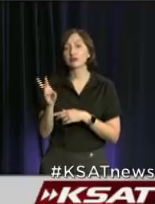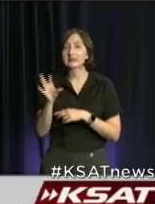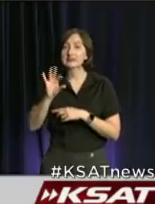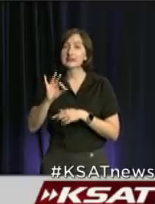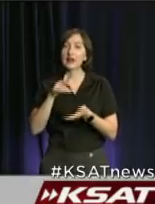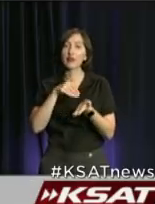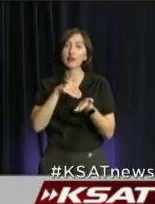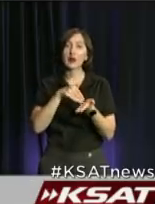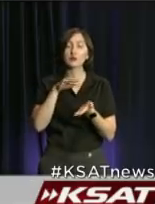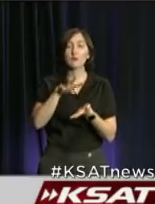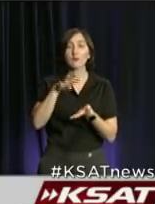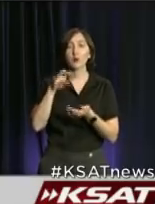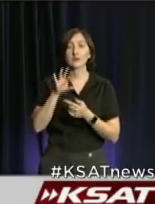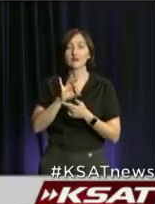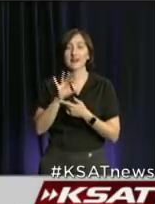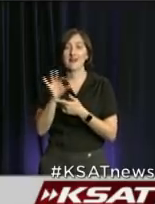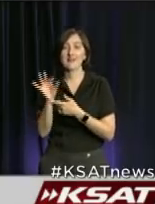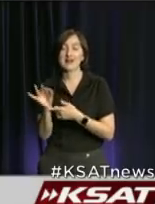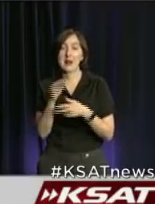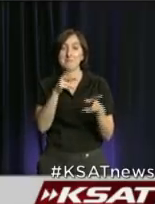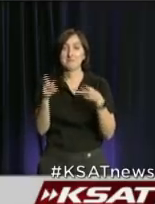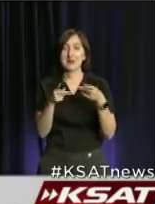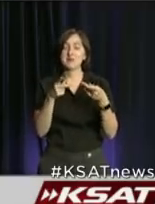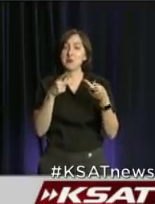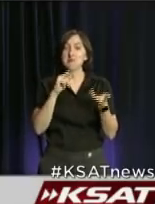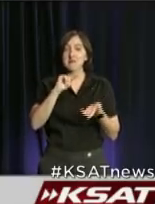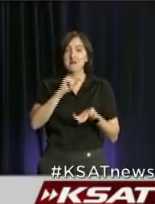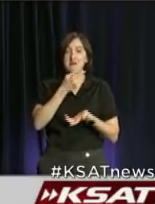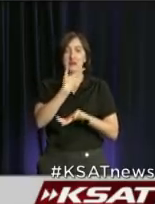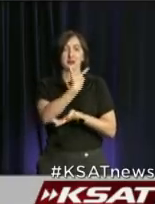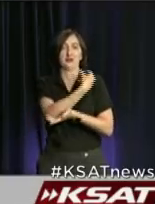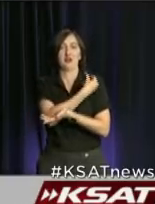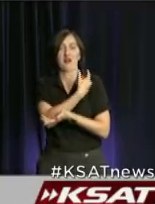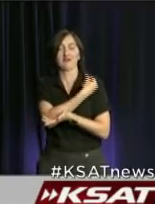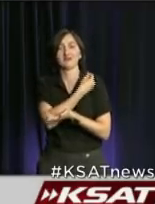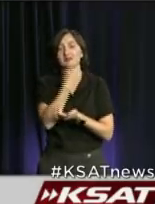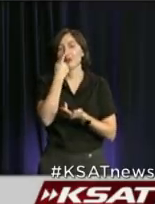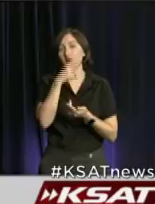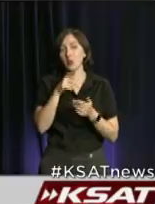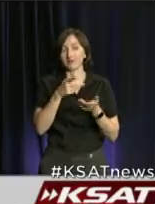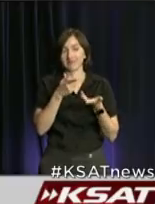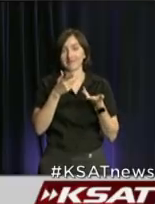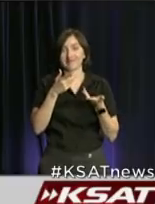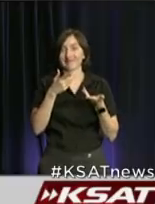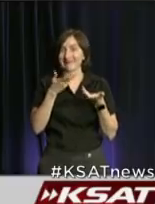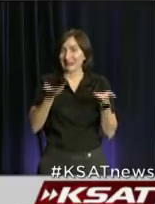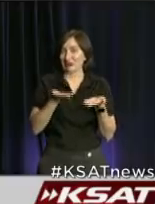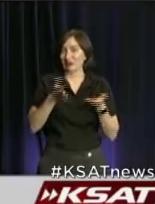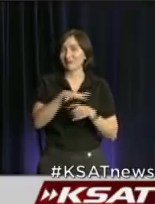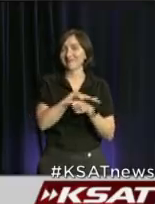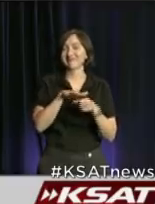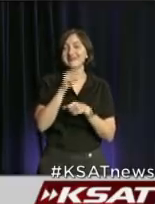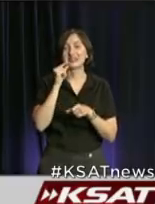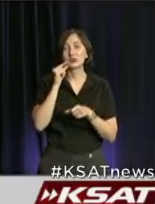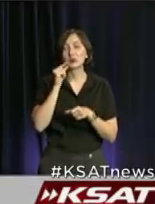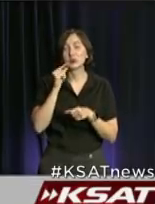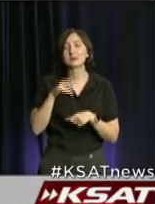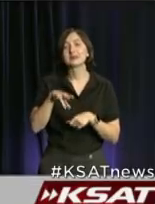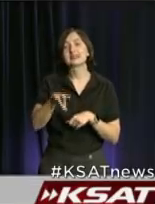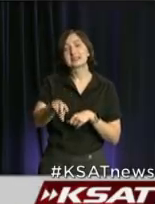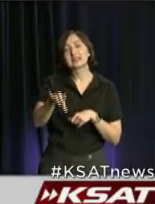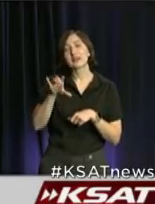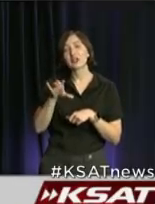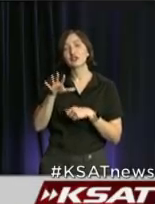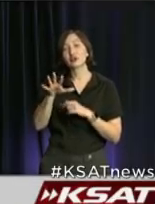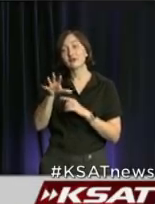969,499 individuals have received at least one dose of the COVID-19 vaccine here in Bexar County. And almost 750,000 people